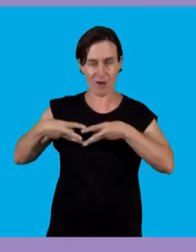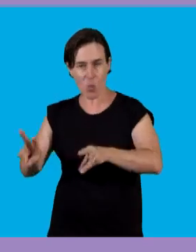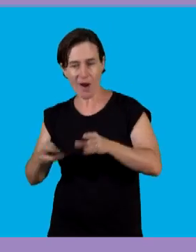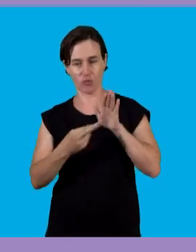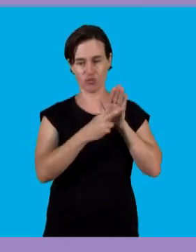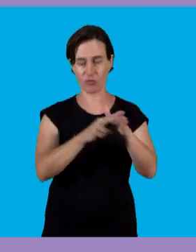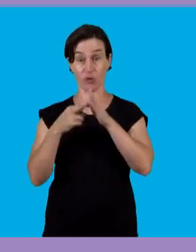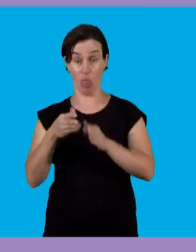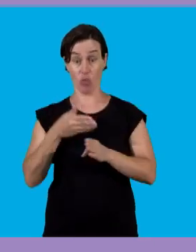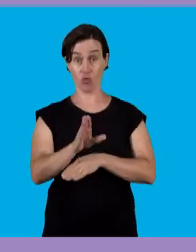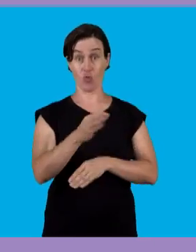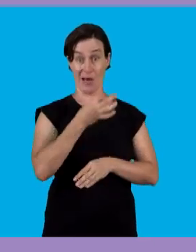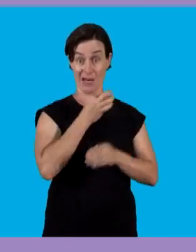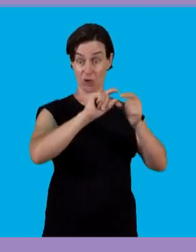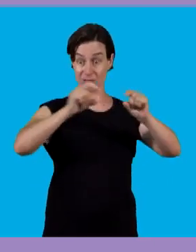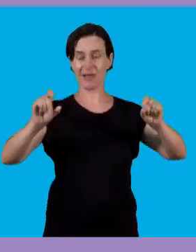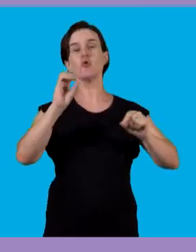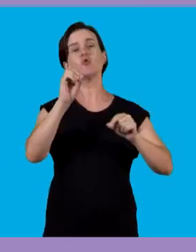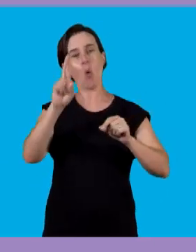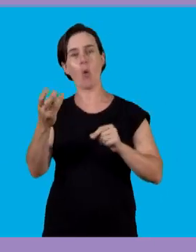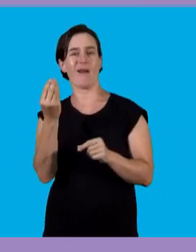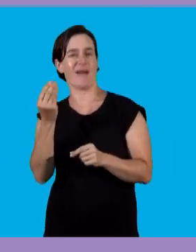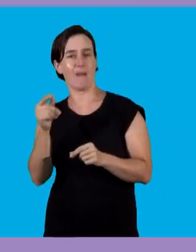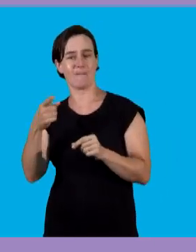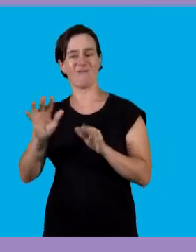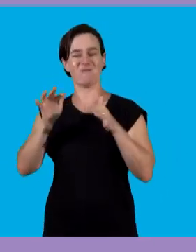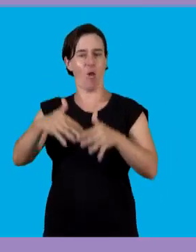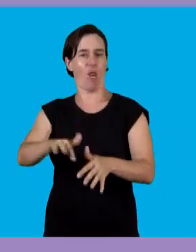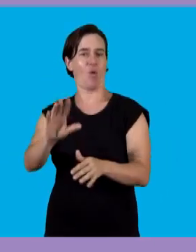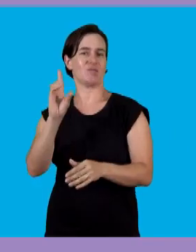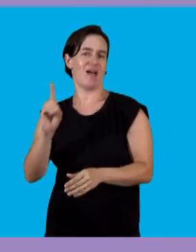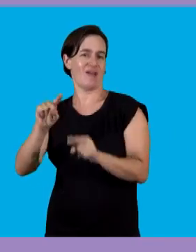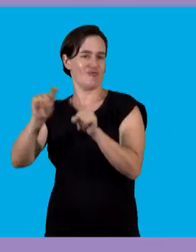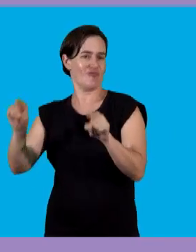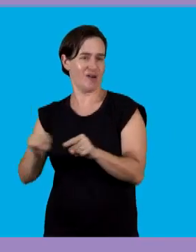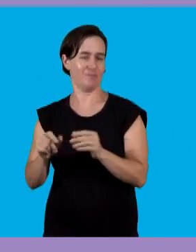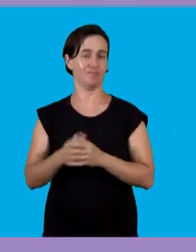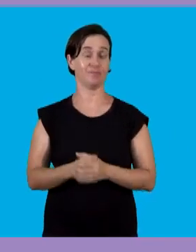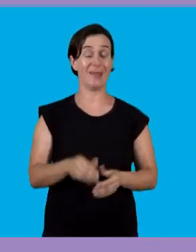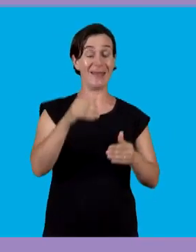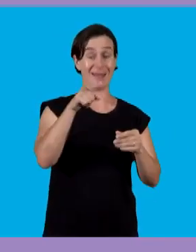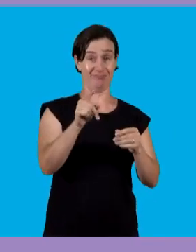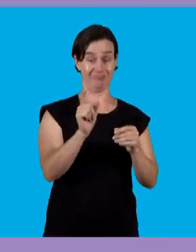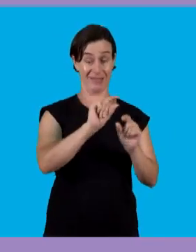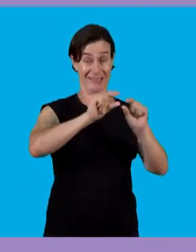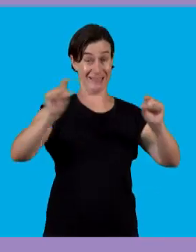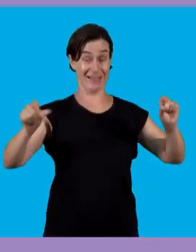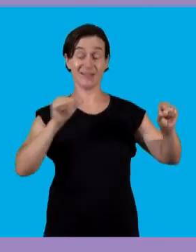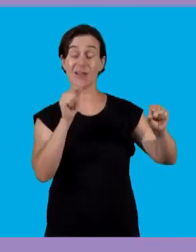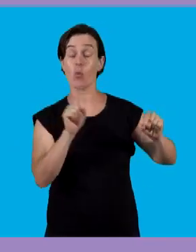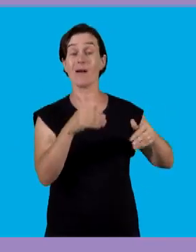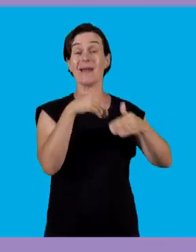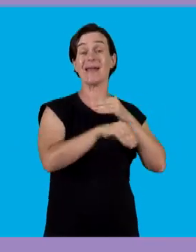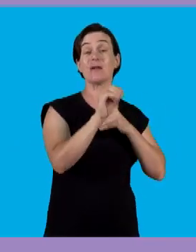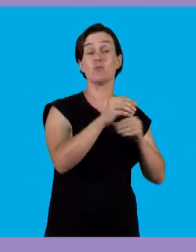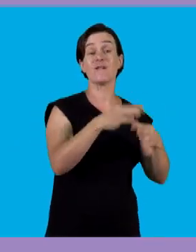are actually representing the same thing? An input value is multiplied by 8, but that can also